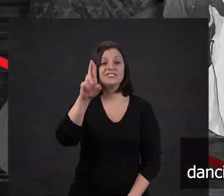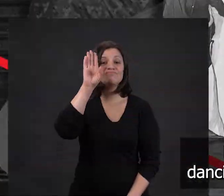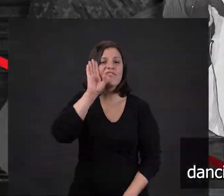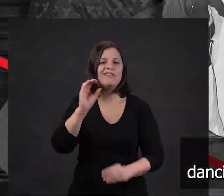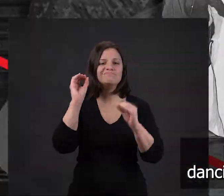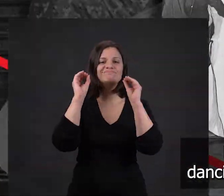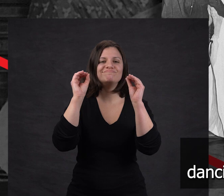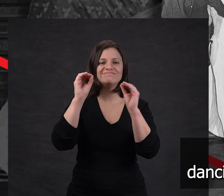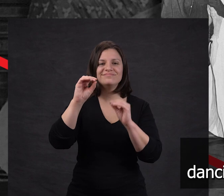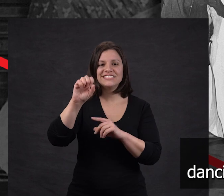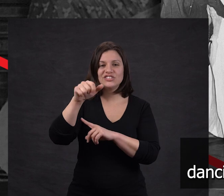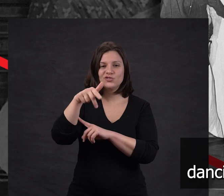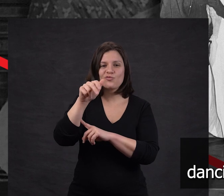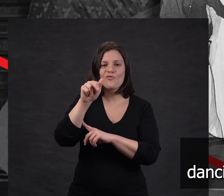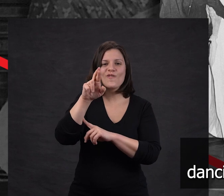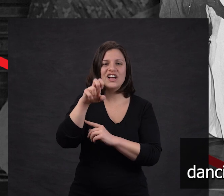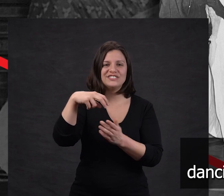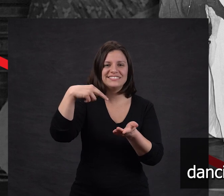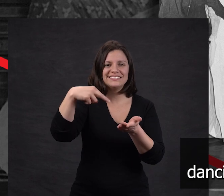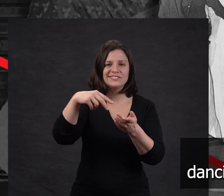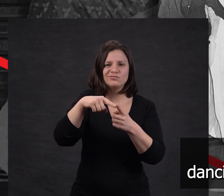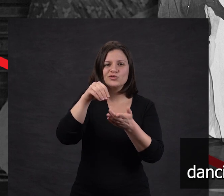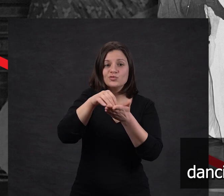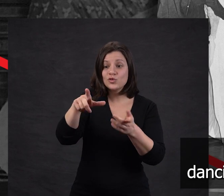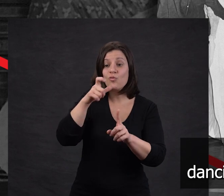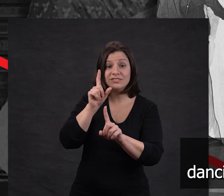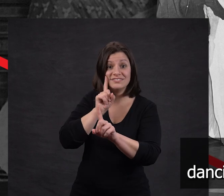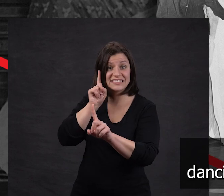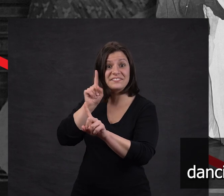Dr. Brown taught square dancing to students who were deaf,